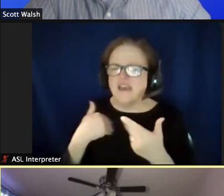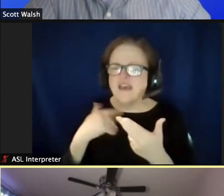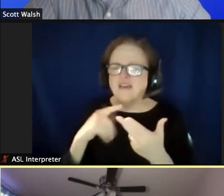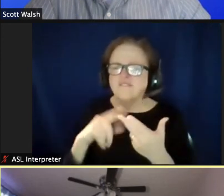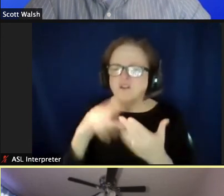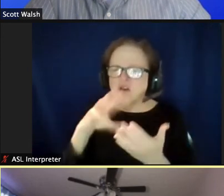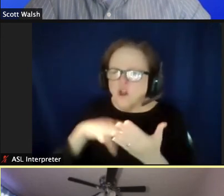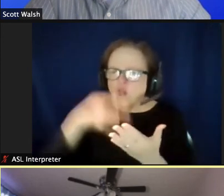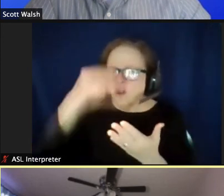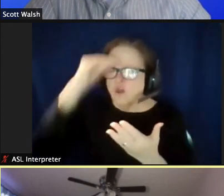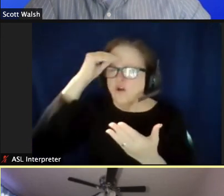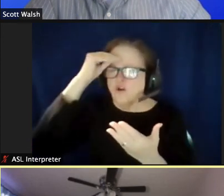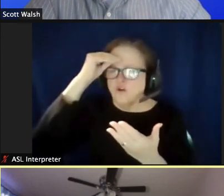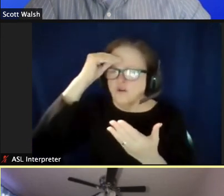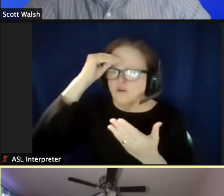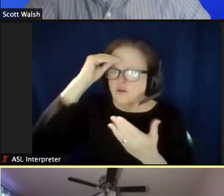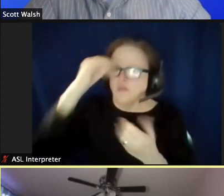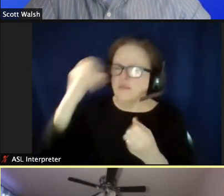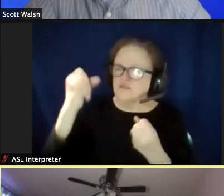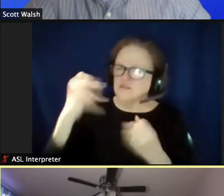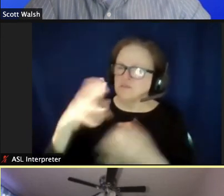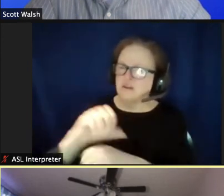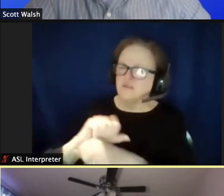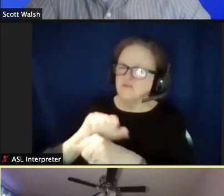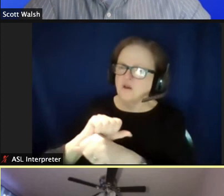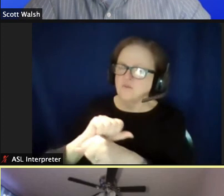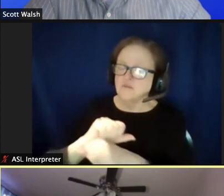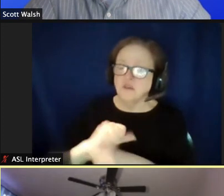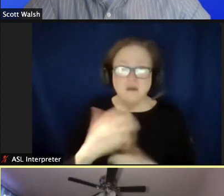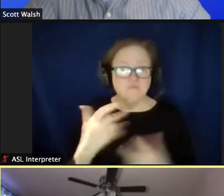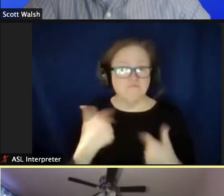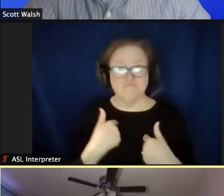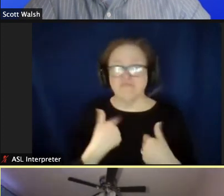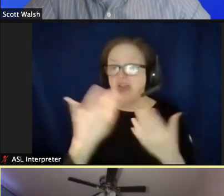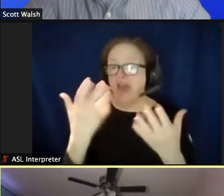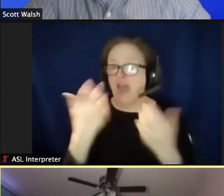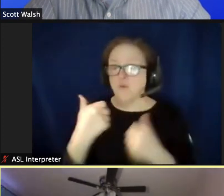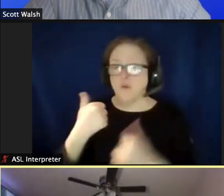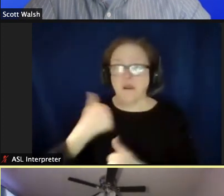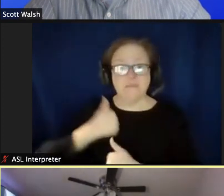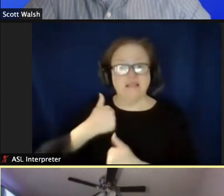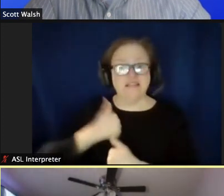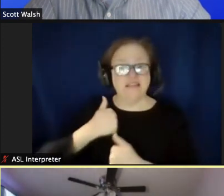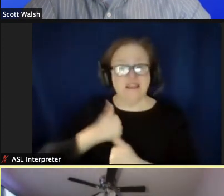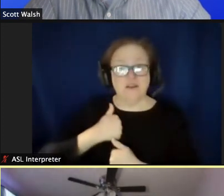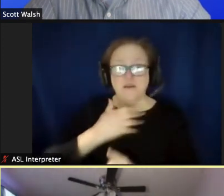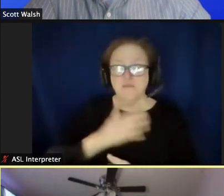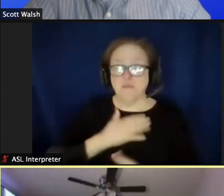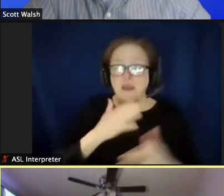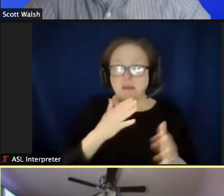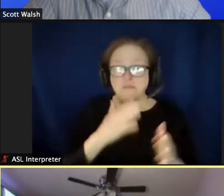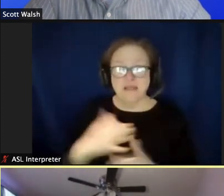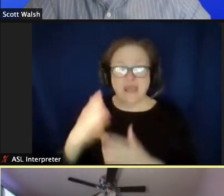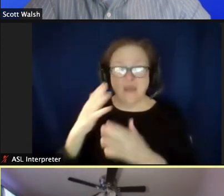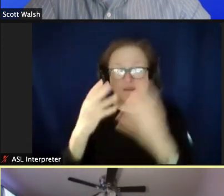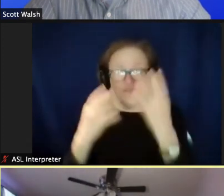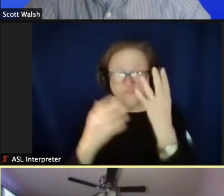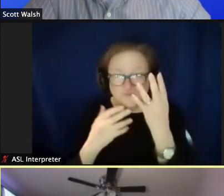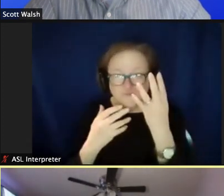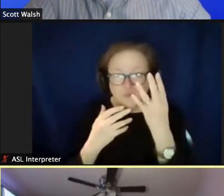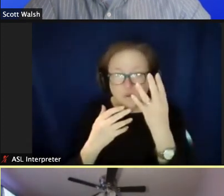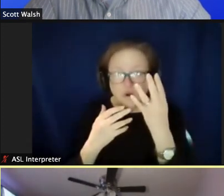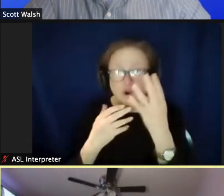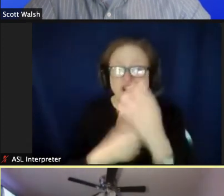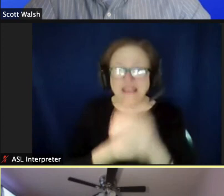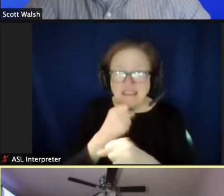many jobs out here to do. I wanted to go in the military. That was my plan. I spent four years, four years, I dedicated